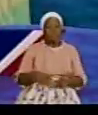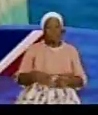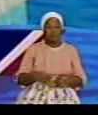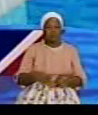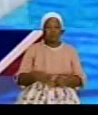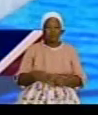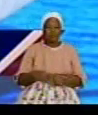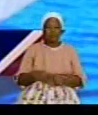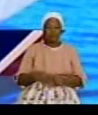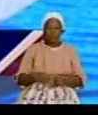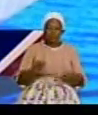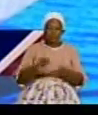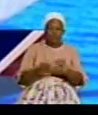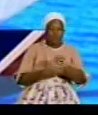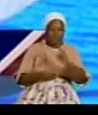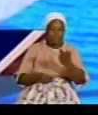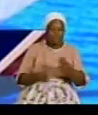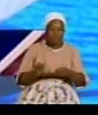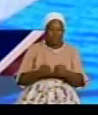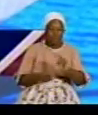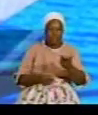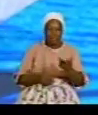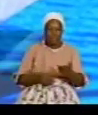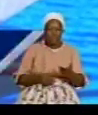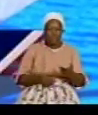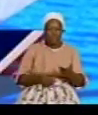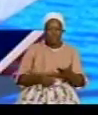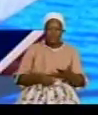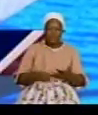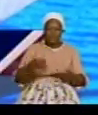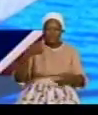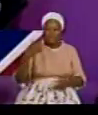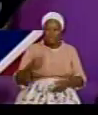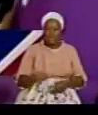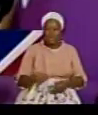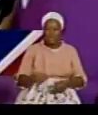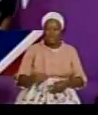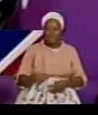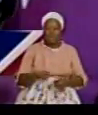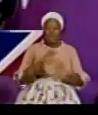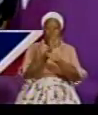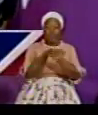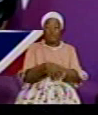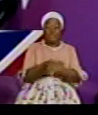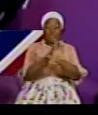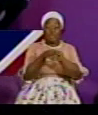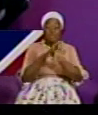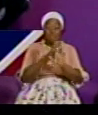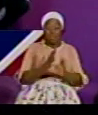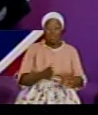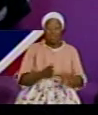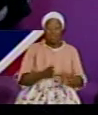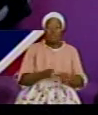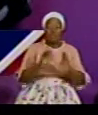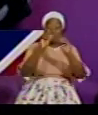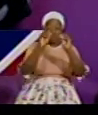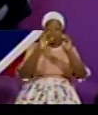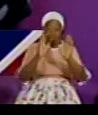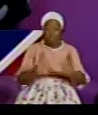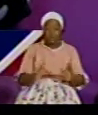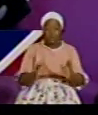three. Number three here, the calloused teachers with no